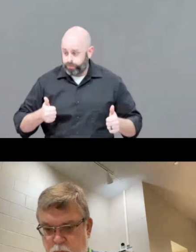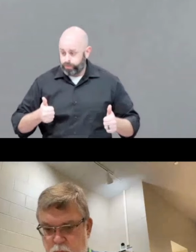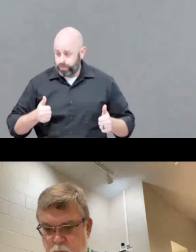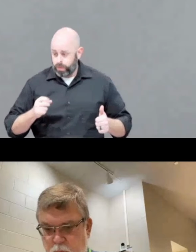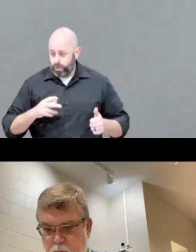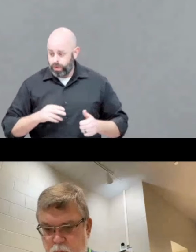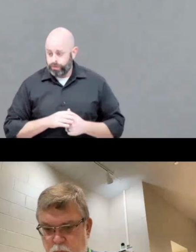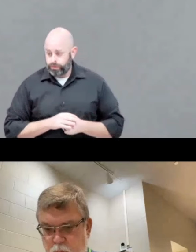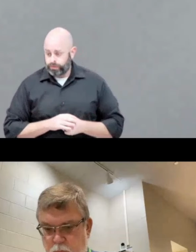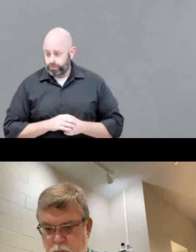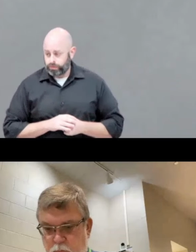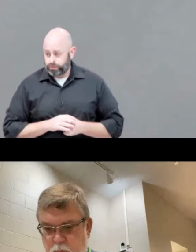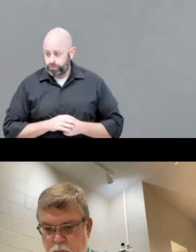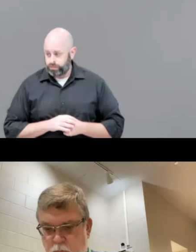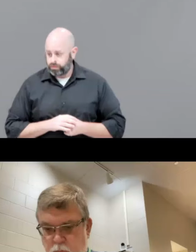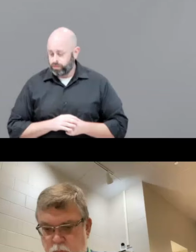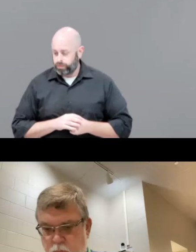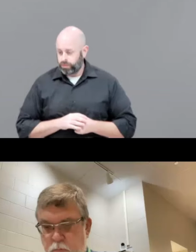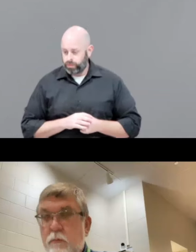right there.